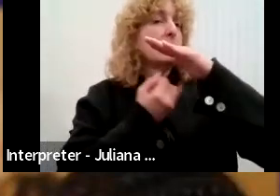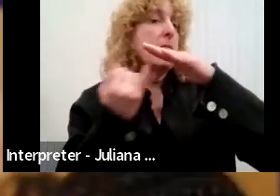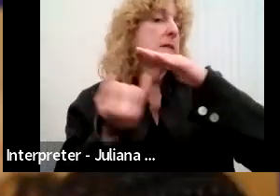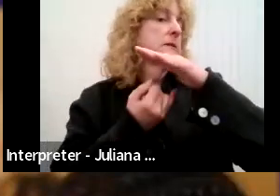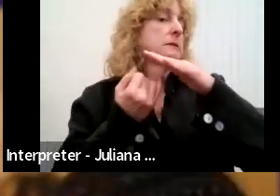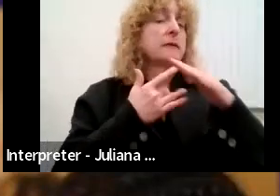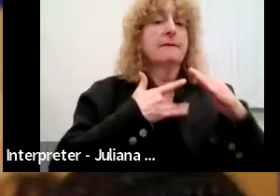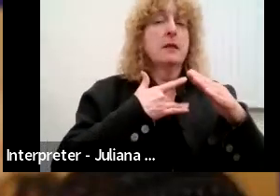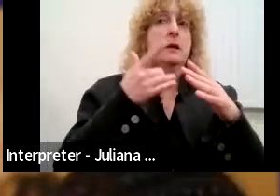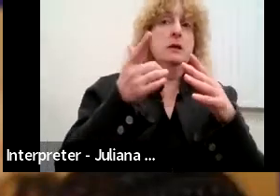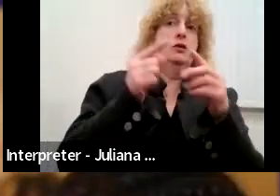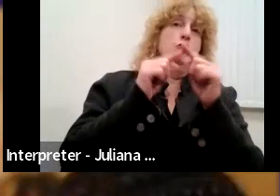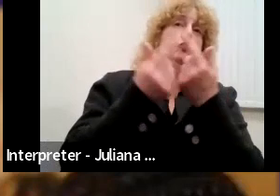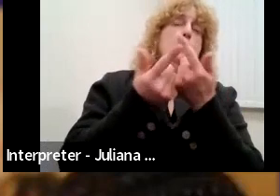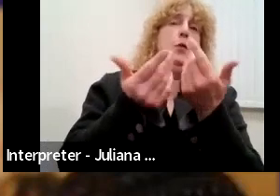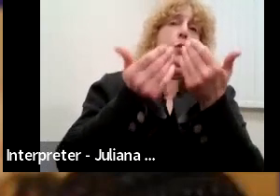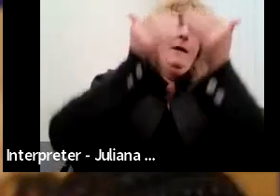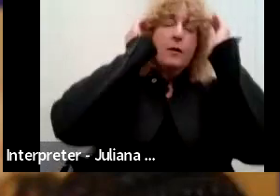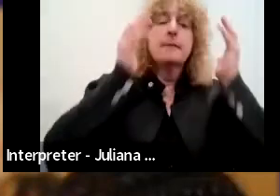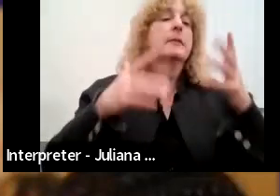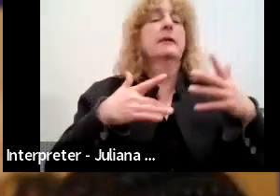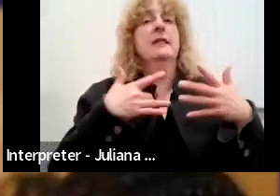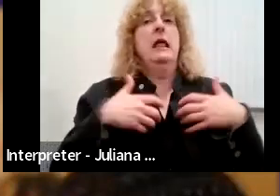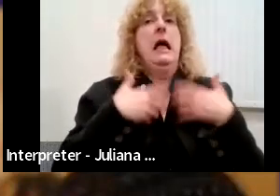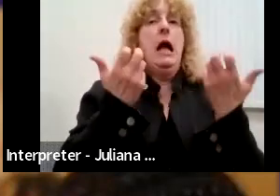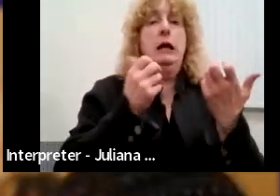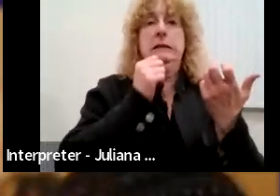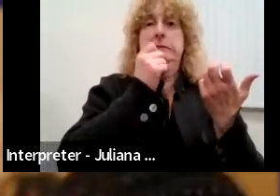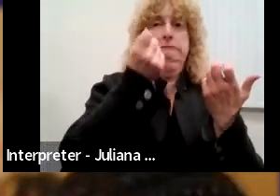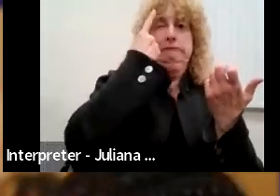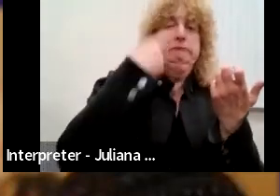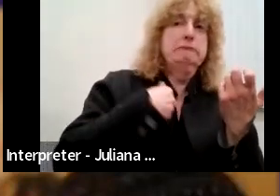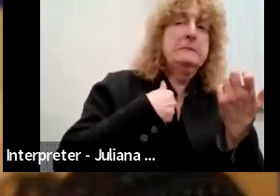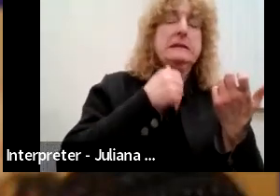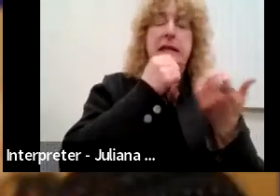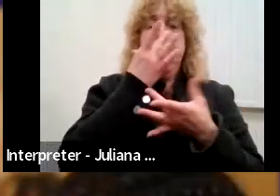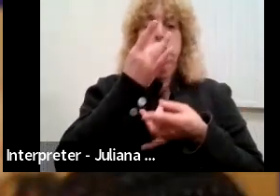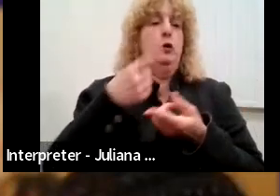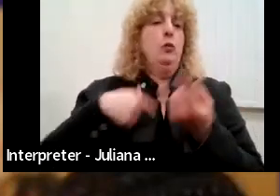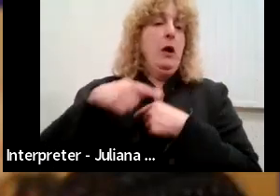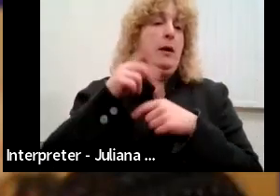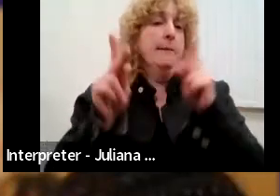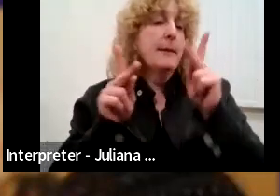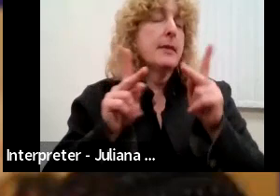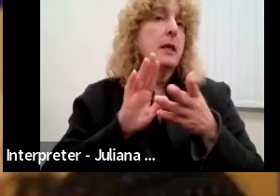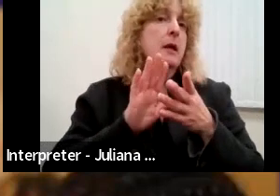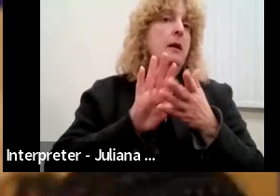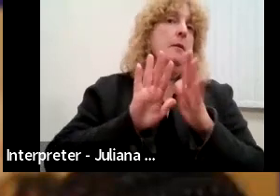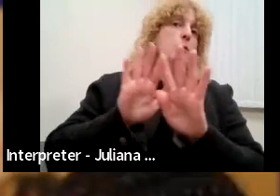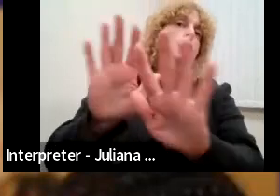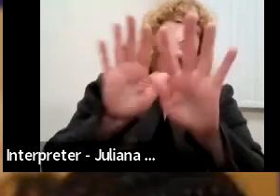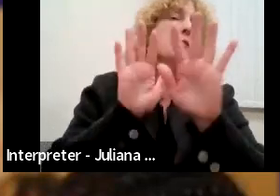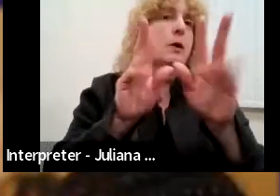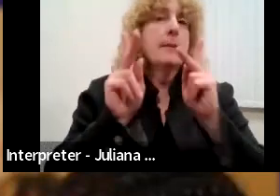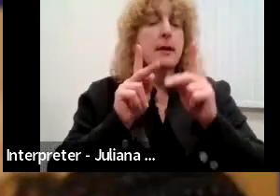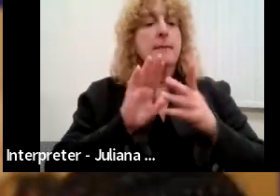anger, feel misunderstood, or just uninterested in being around people. Pushing people away becomes a defense mechanism to